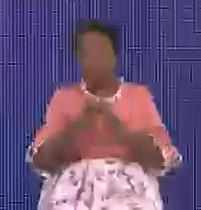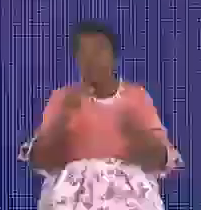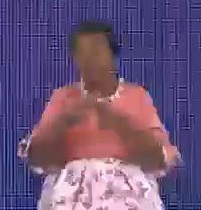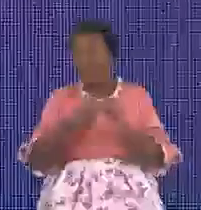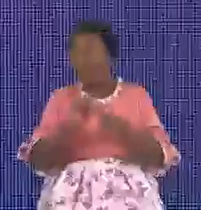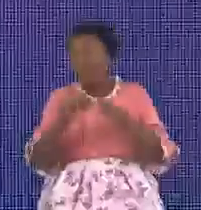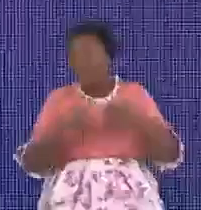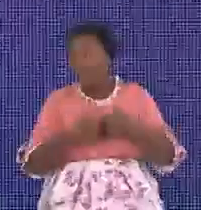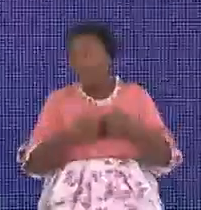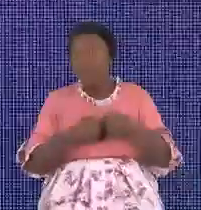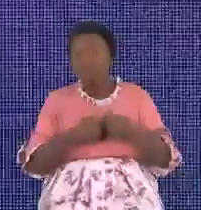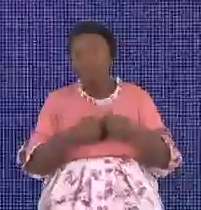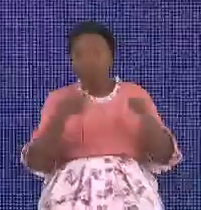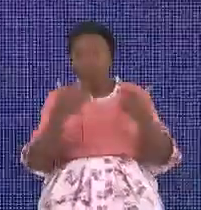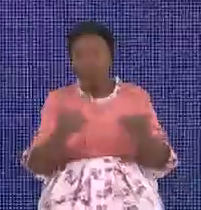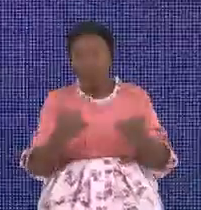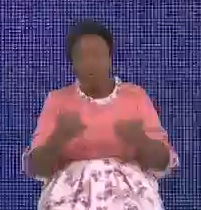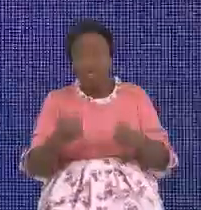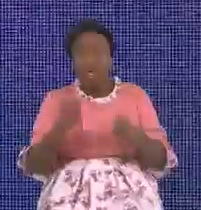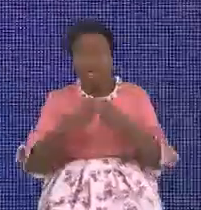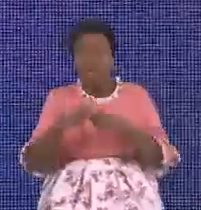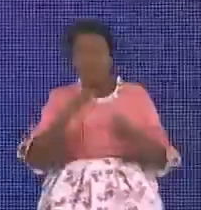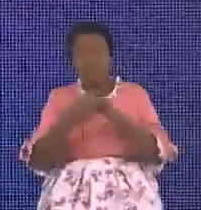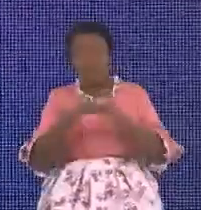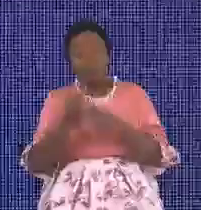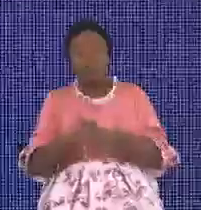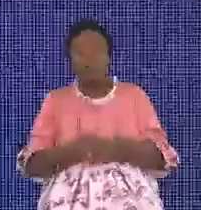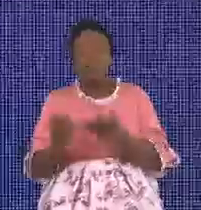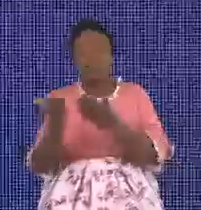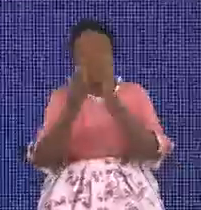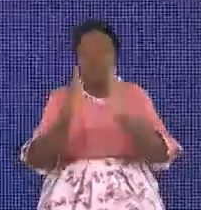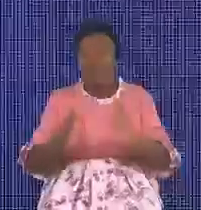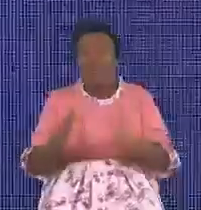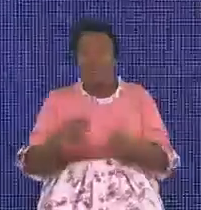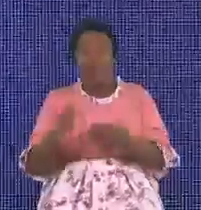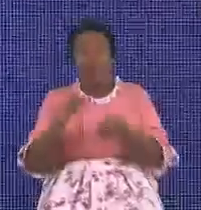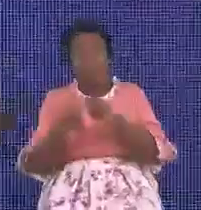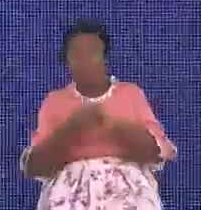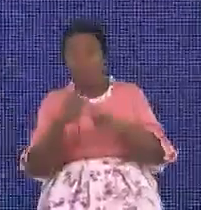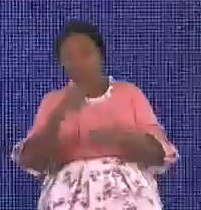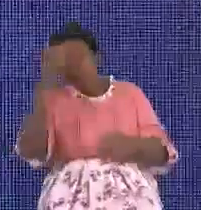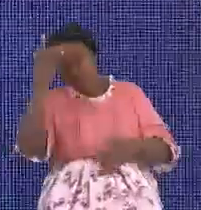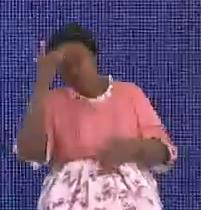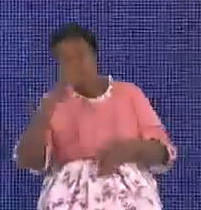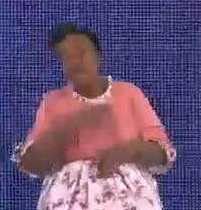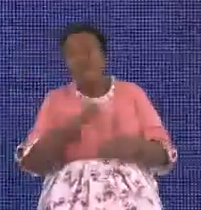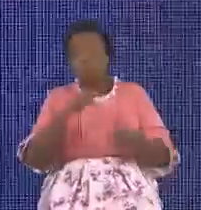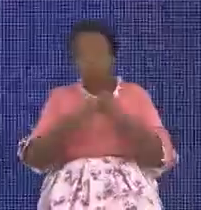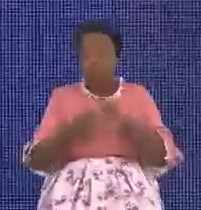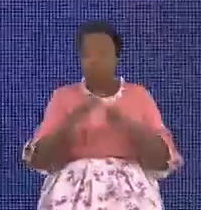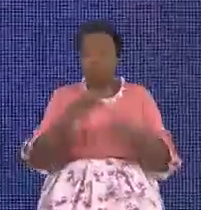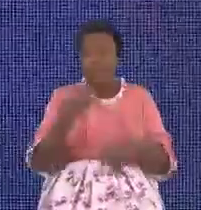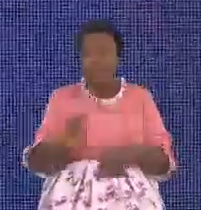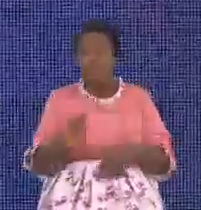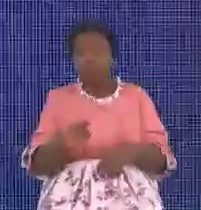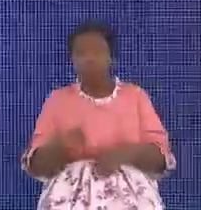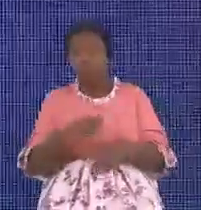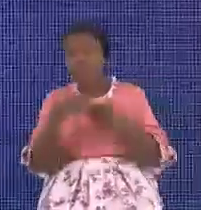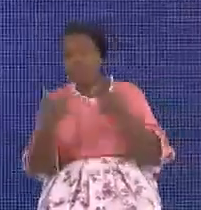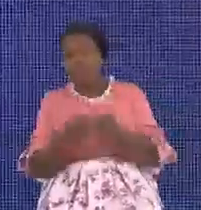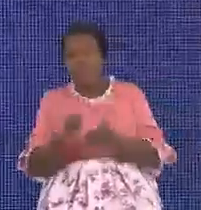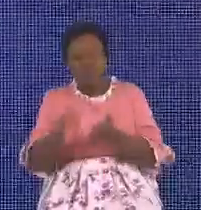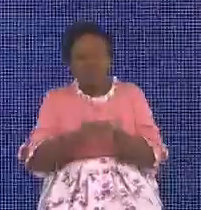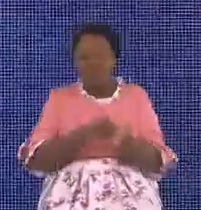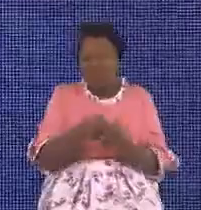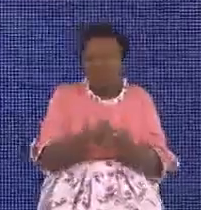of slavery your problem of sickness the problem of weary dreary soul and the problem